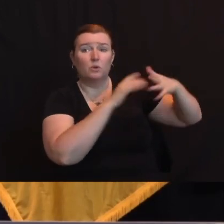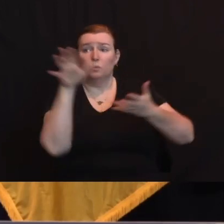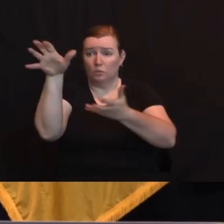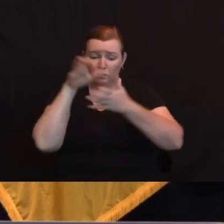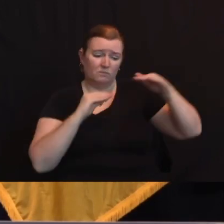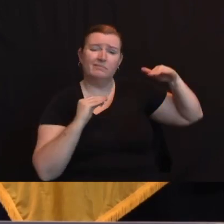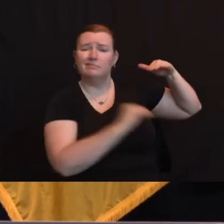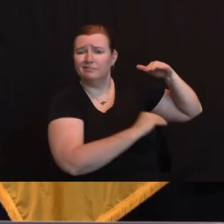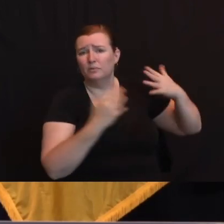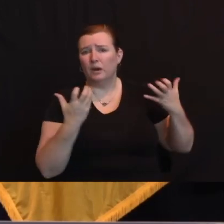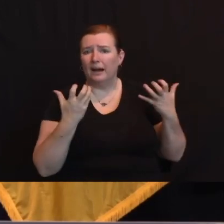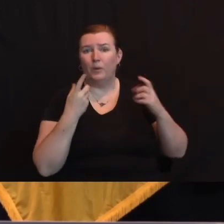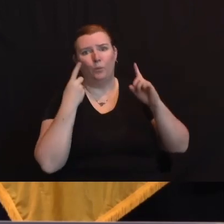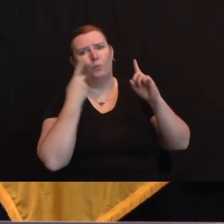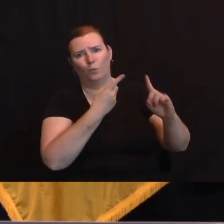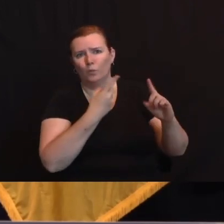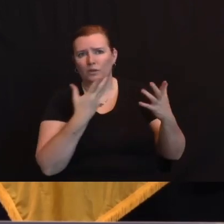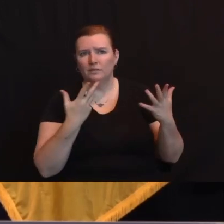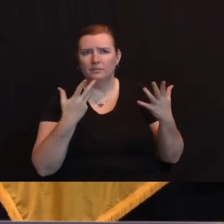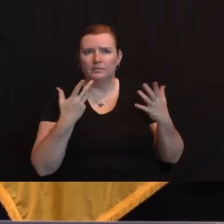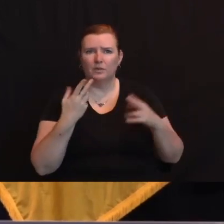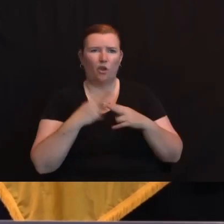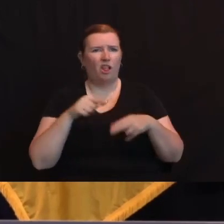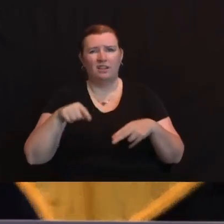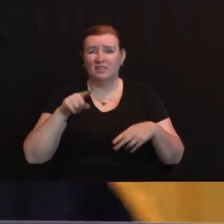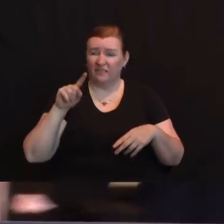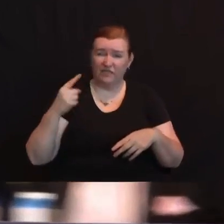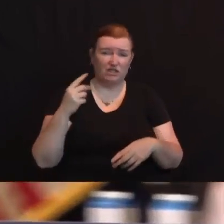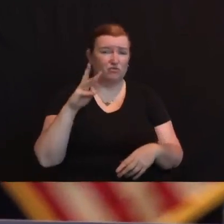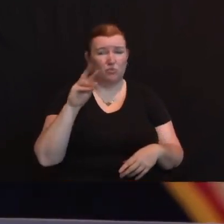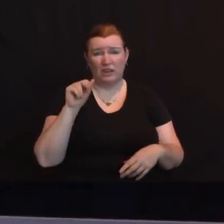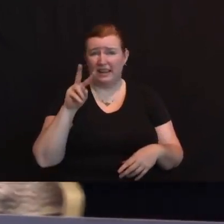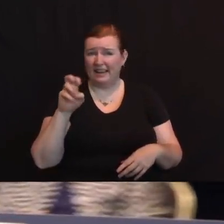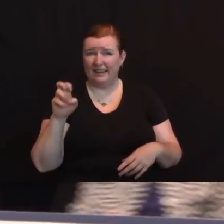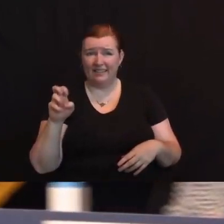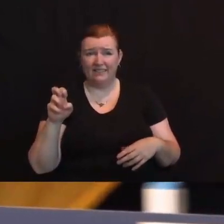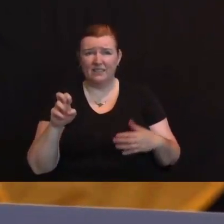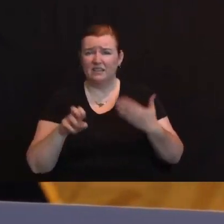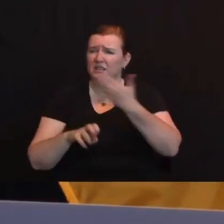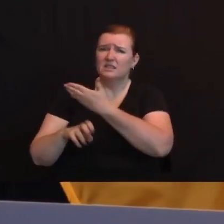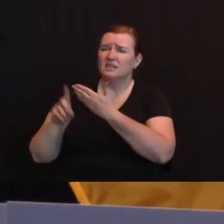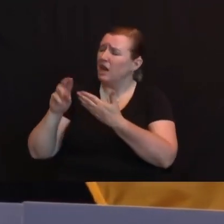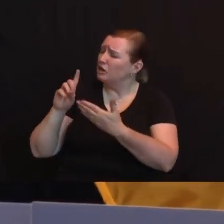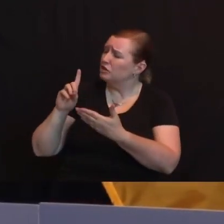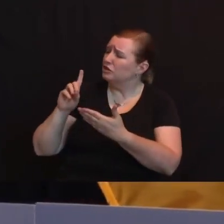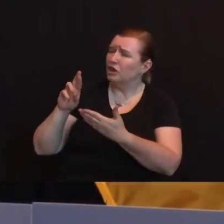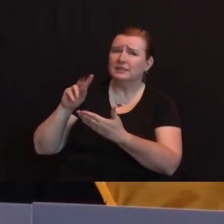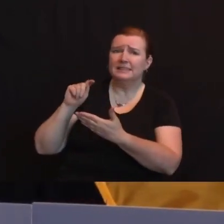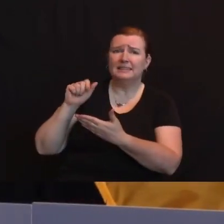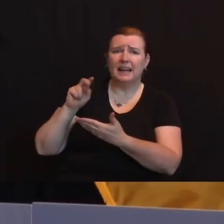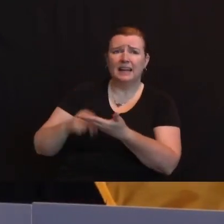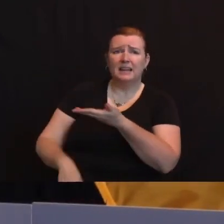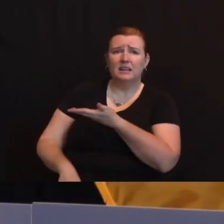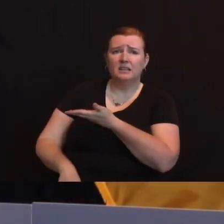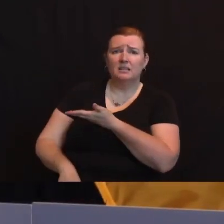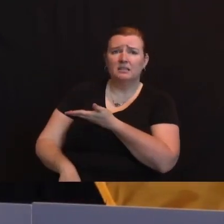the first wave, but you're the expert. I think we don't know what our true baseline is